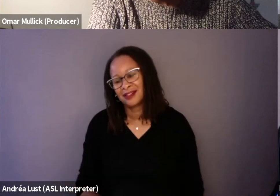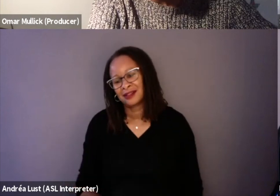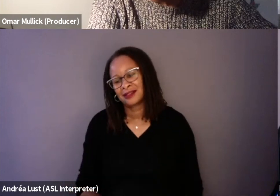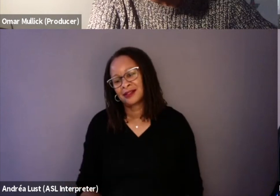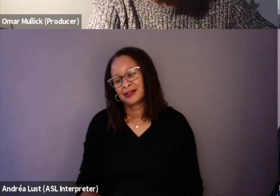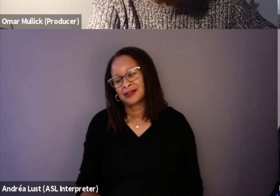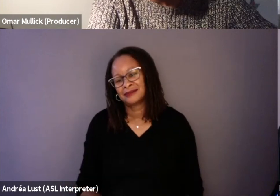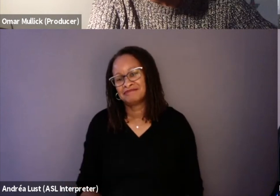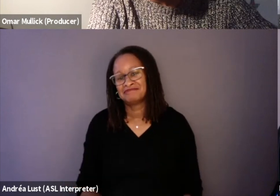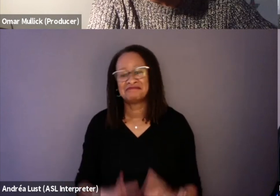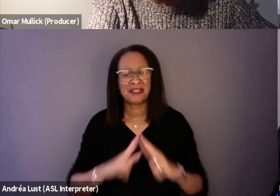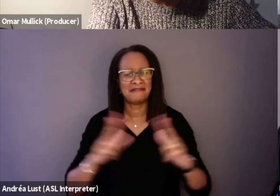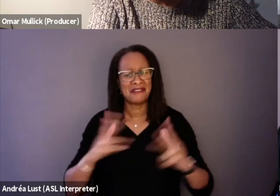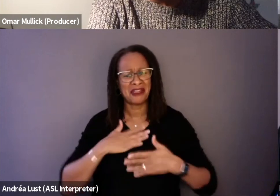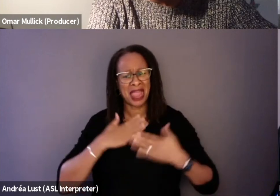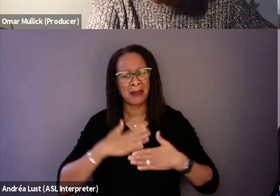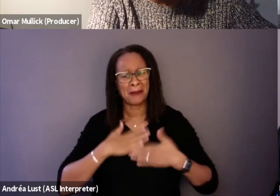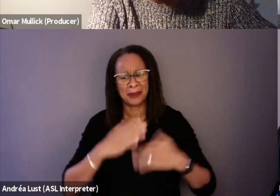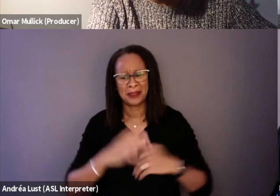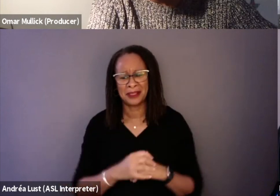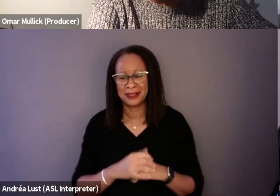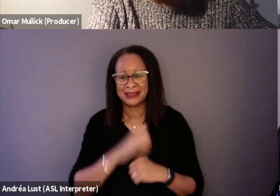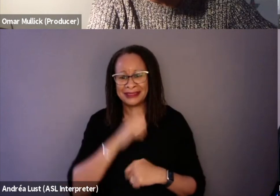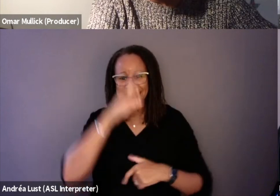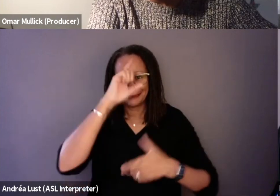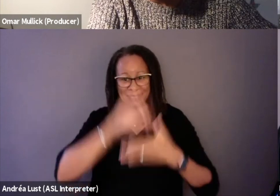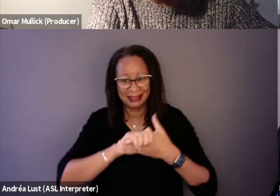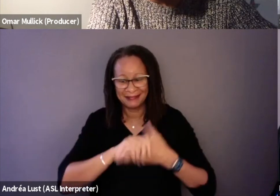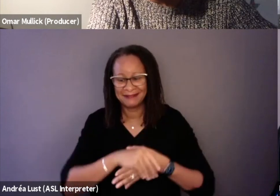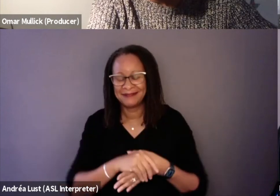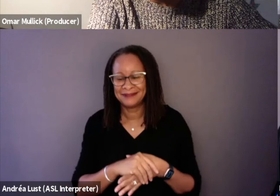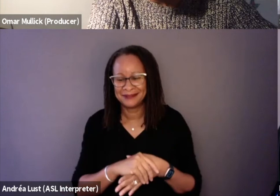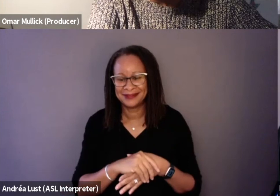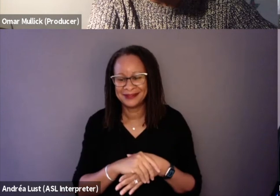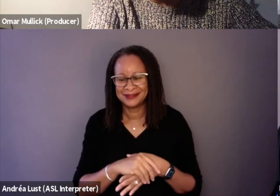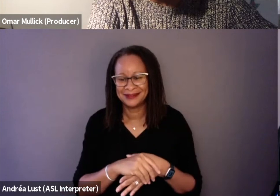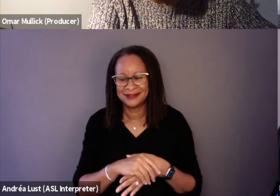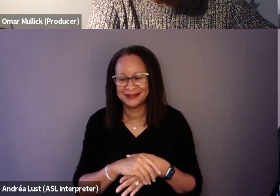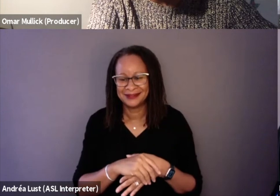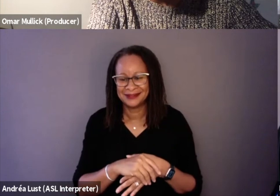very happy, and he didn't believe it. Just like when he